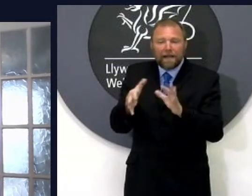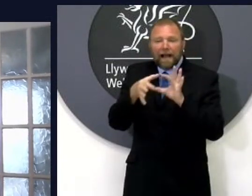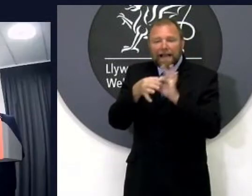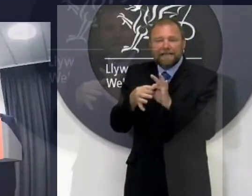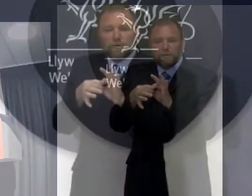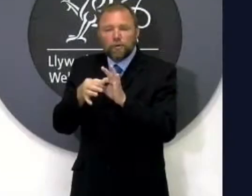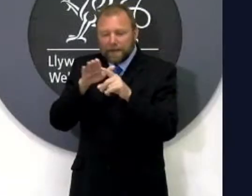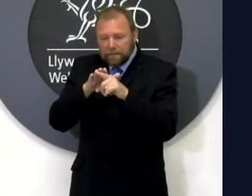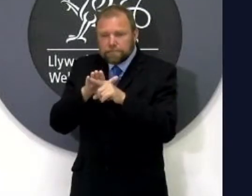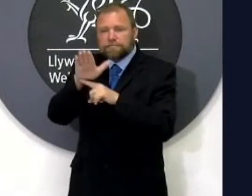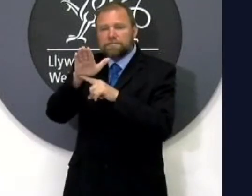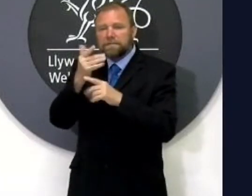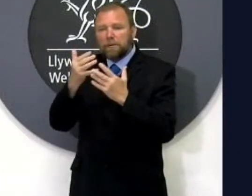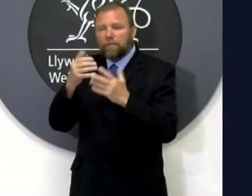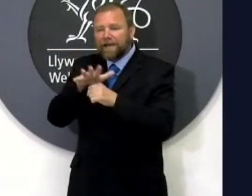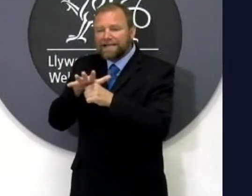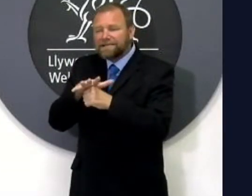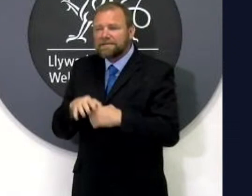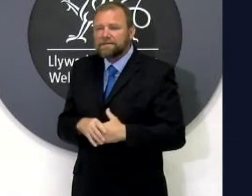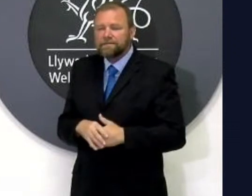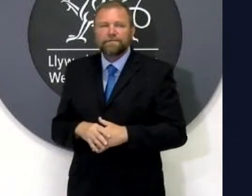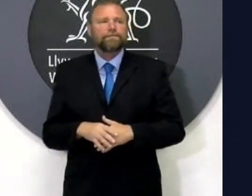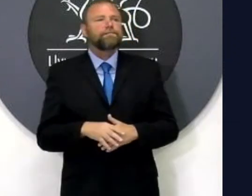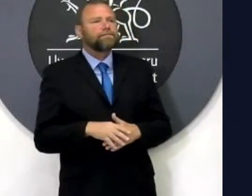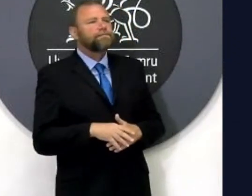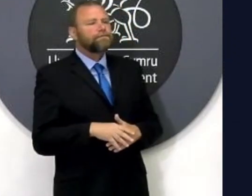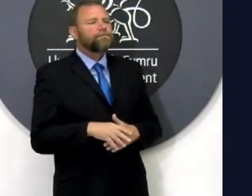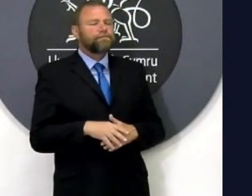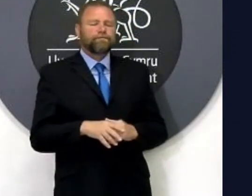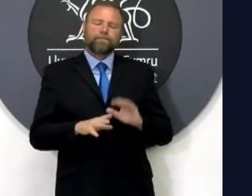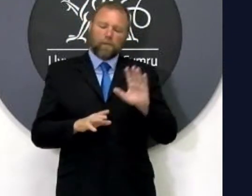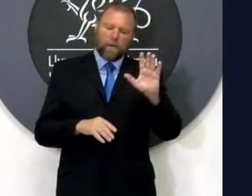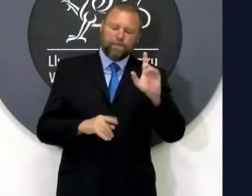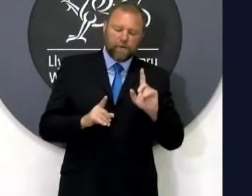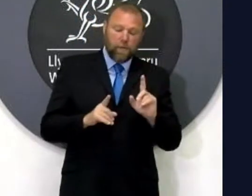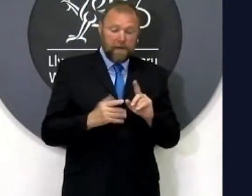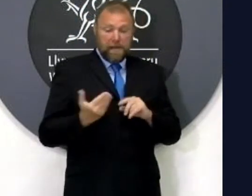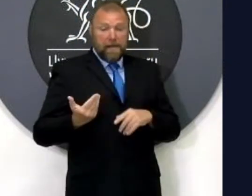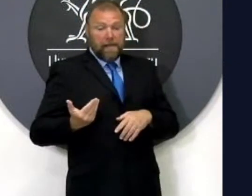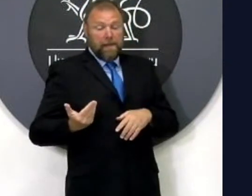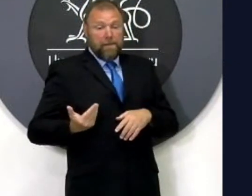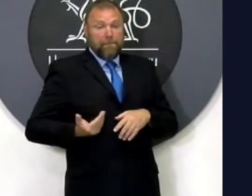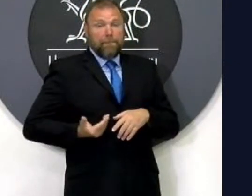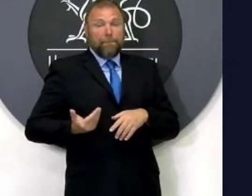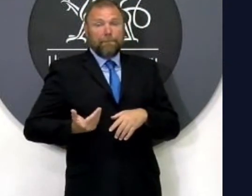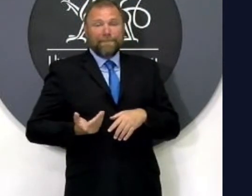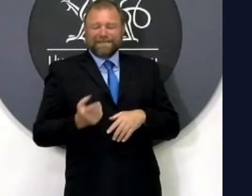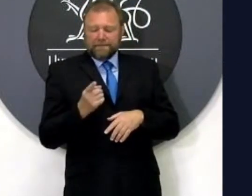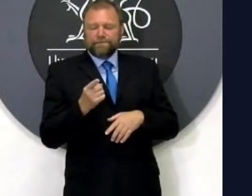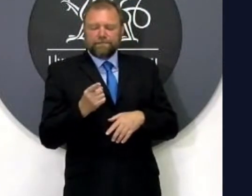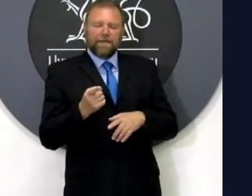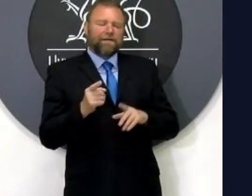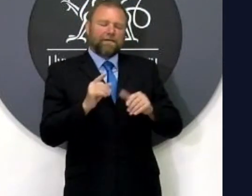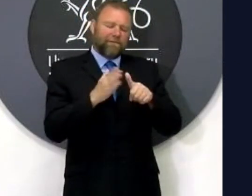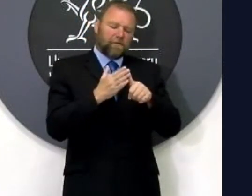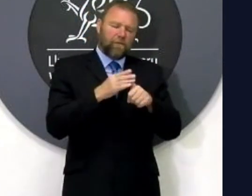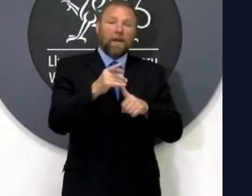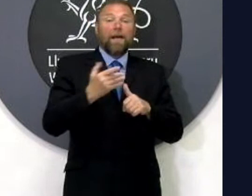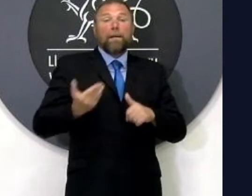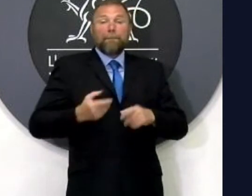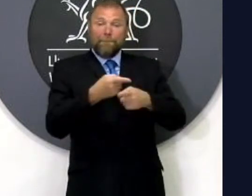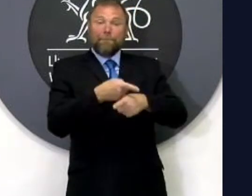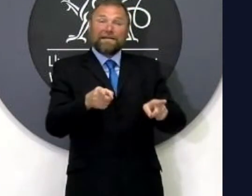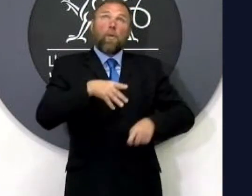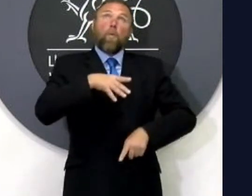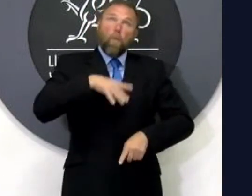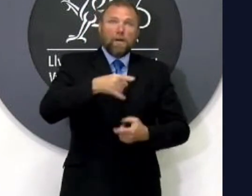Thanks. First of all, on the business support side of things, of course, the thing that businesses really wanted is to reopen, and so I'm really pleased that we've managed